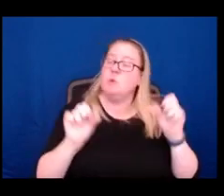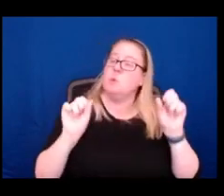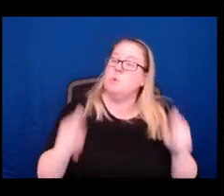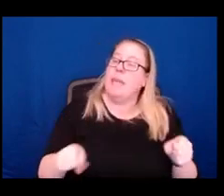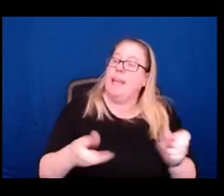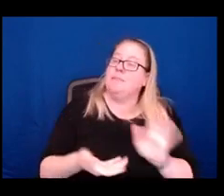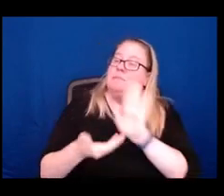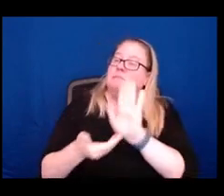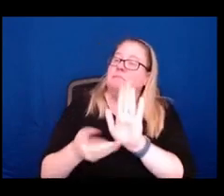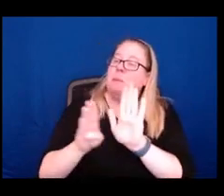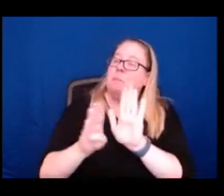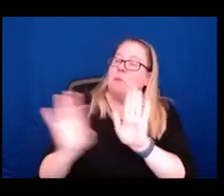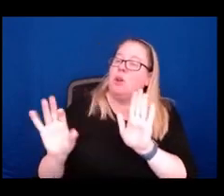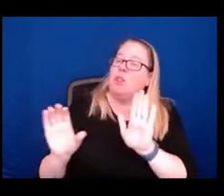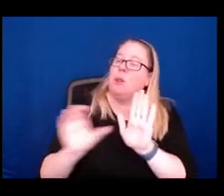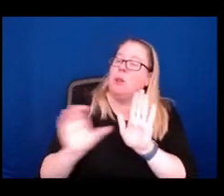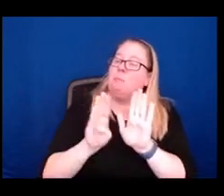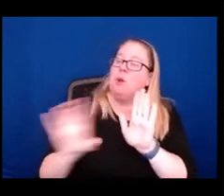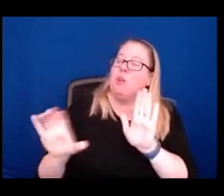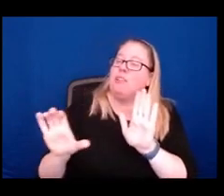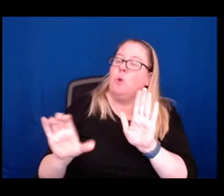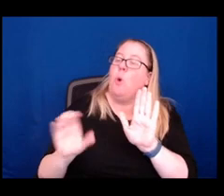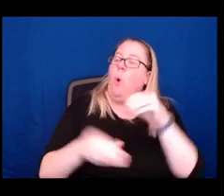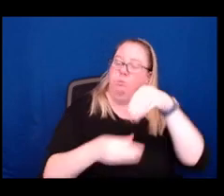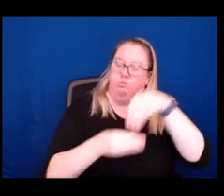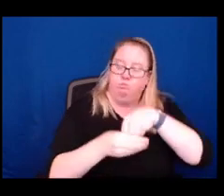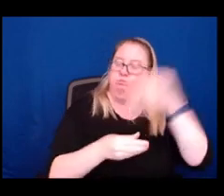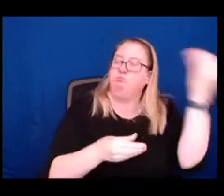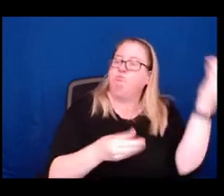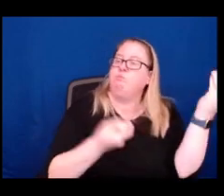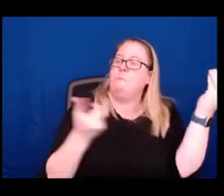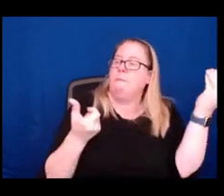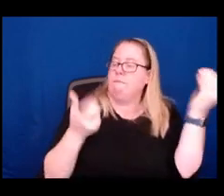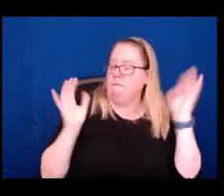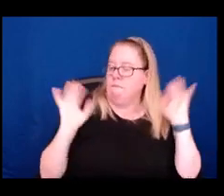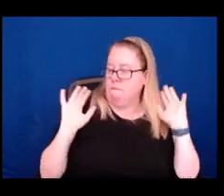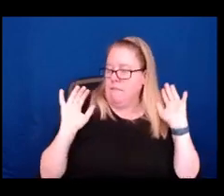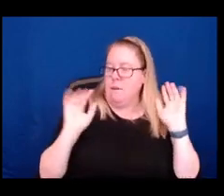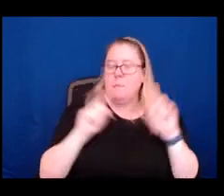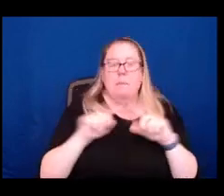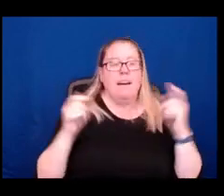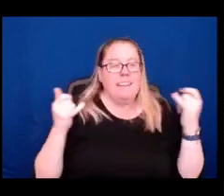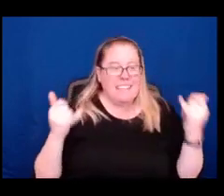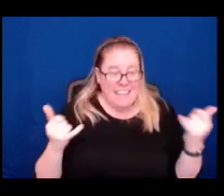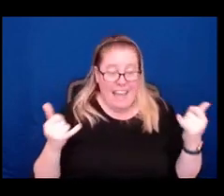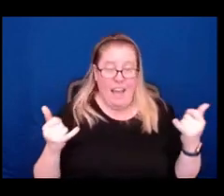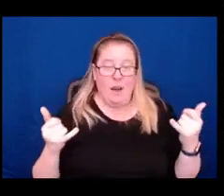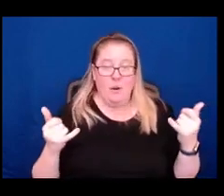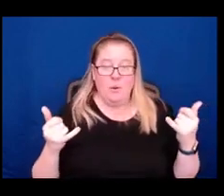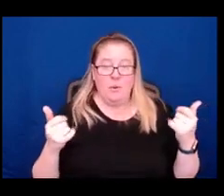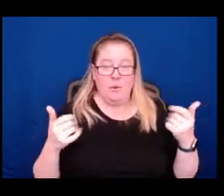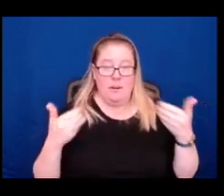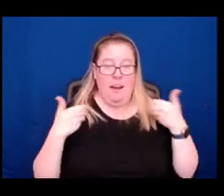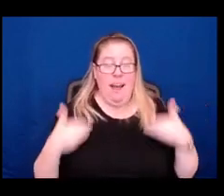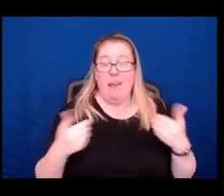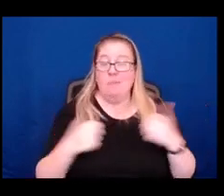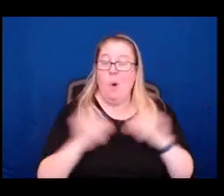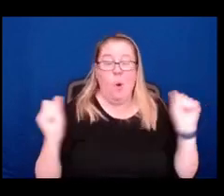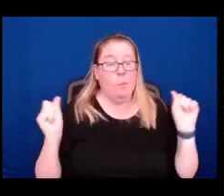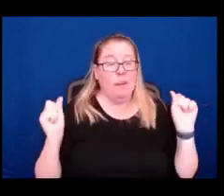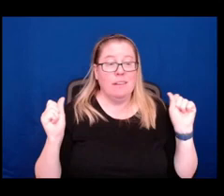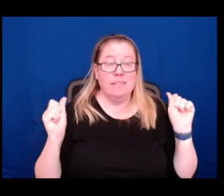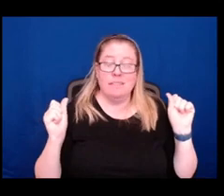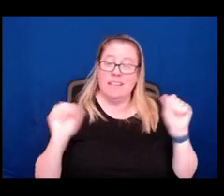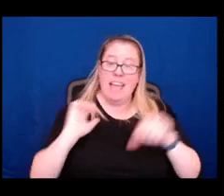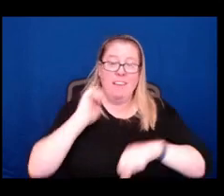presented to me outside of pursuing a surgical removal at that time. But I am now at the place that I am